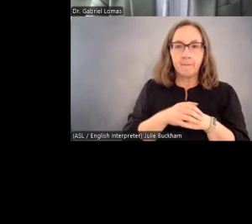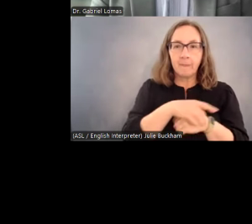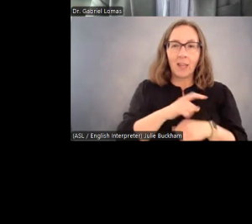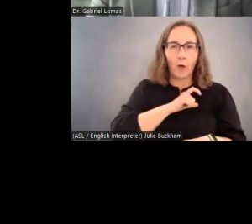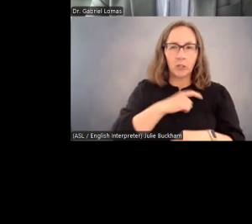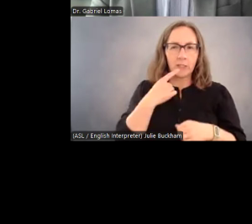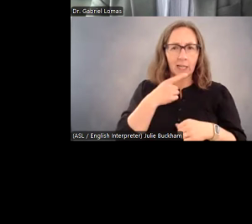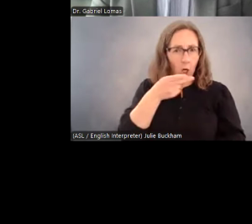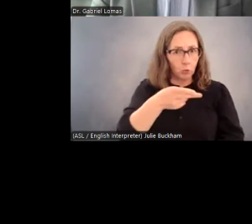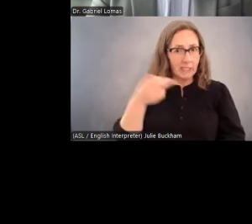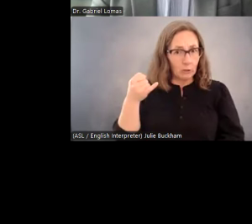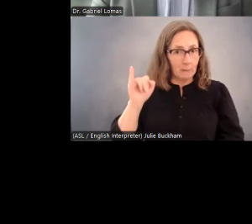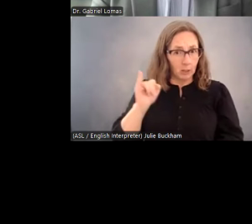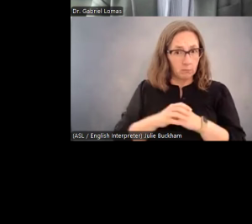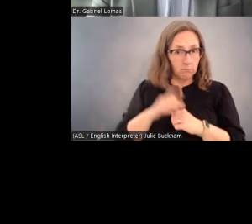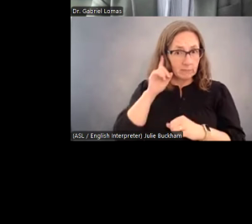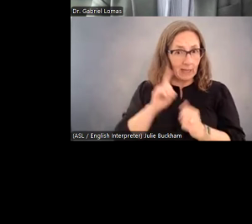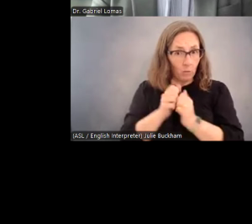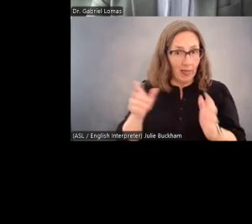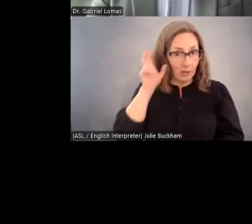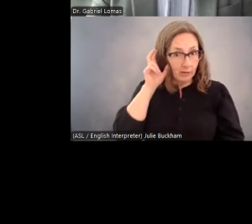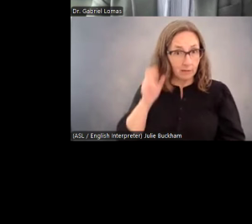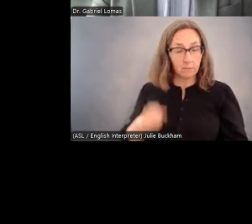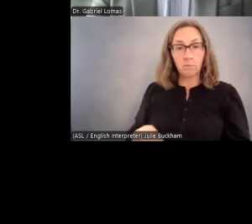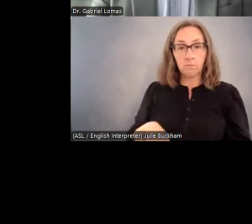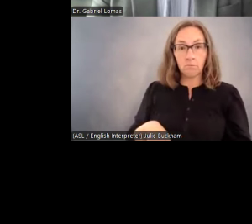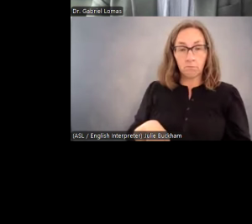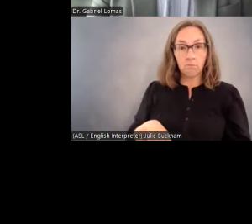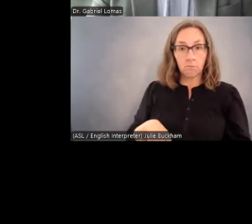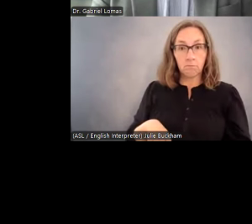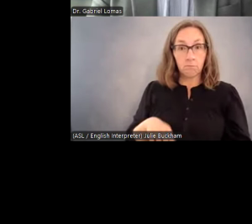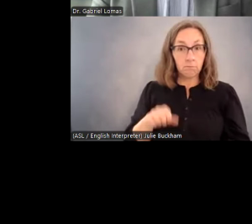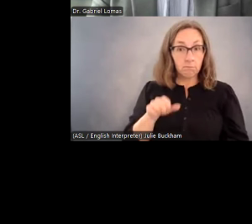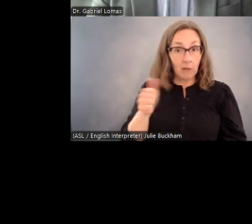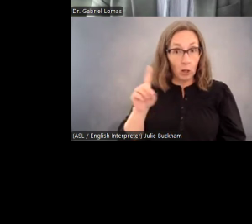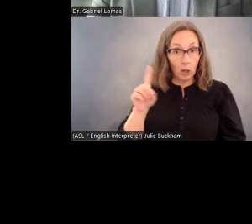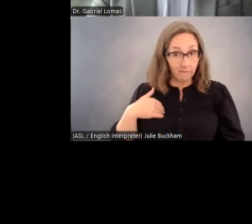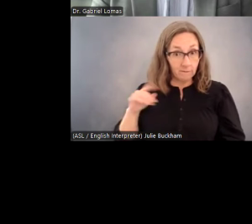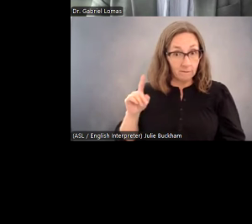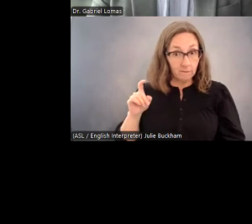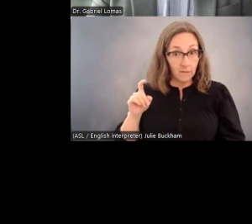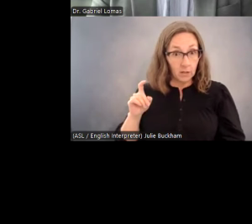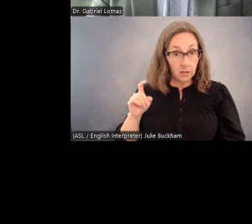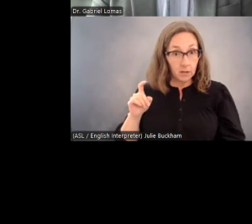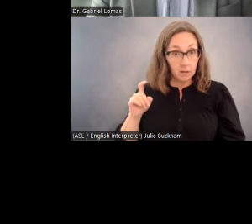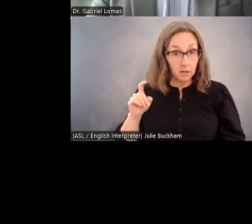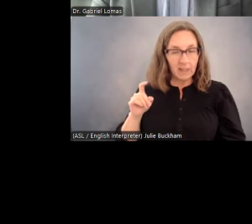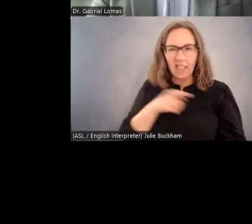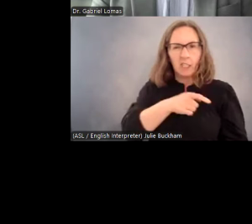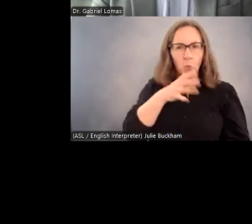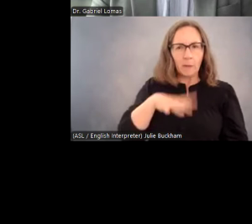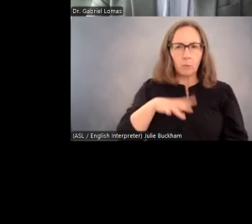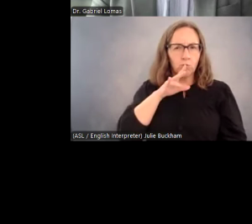without your hearing aids? Yeah. You are. Okay. Do you have any other disabilities? None? Okay.